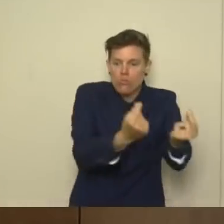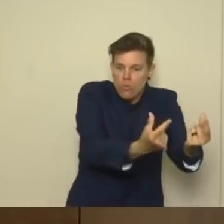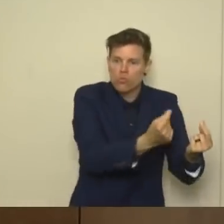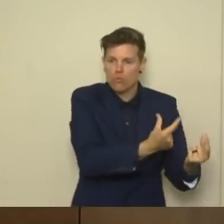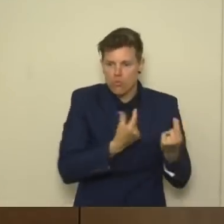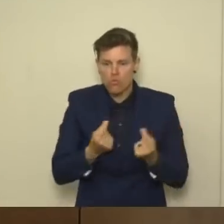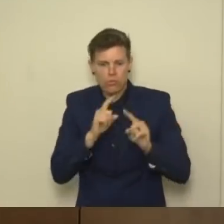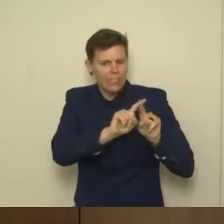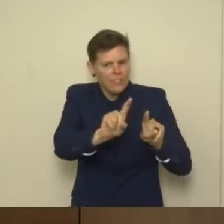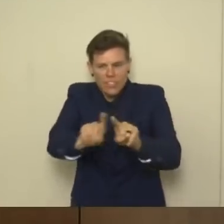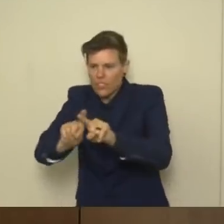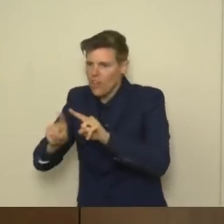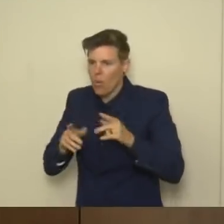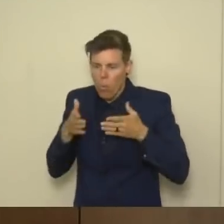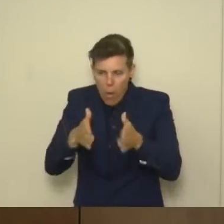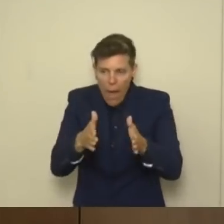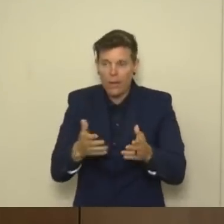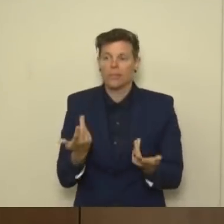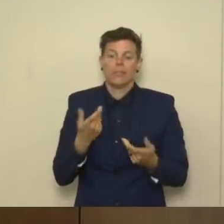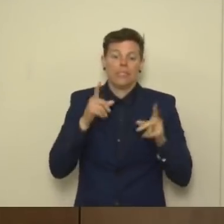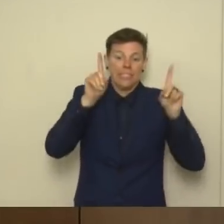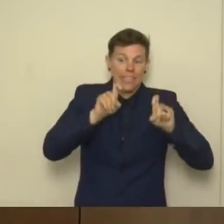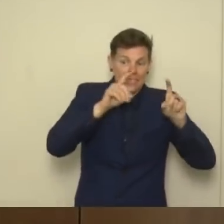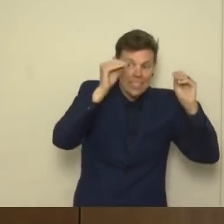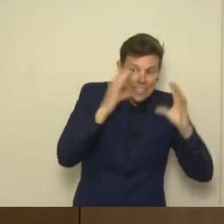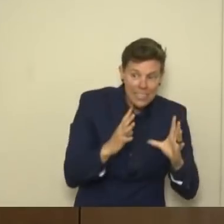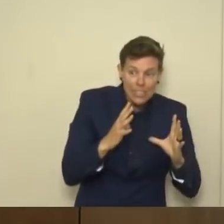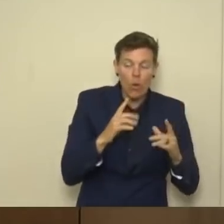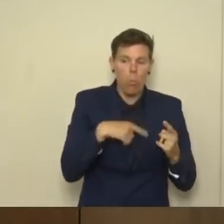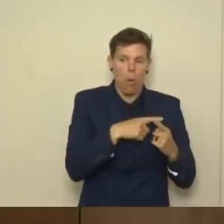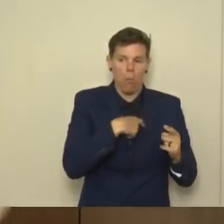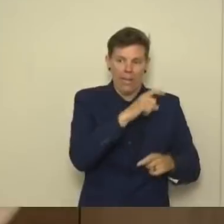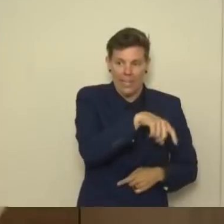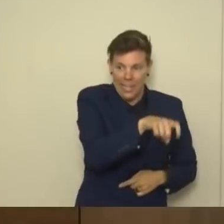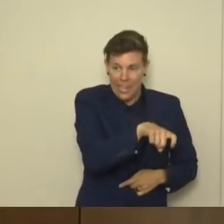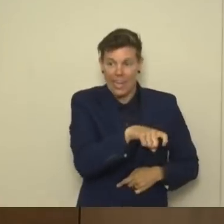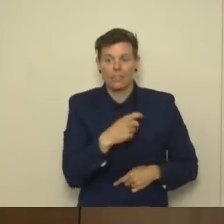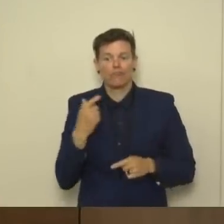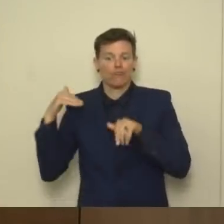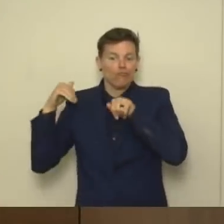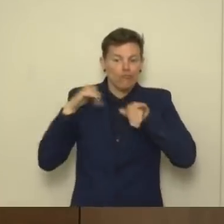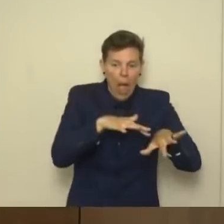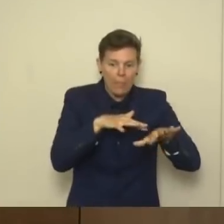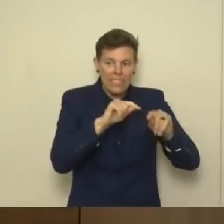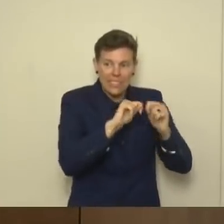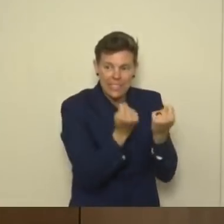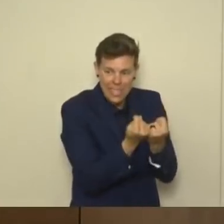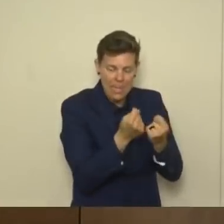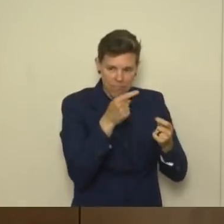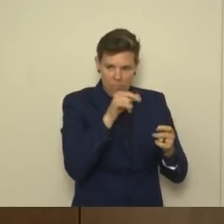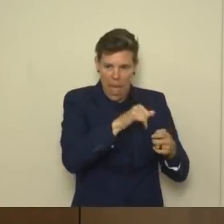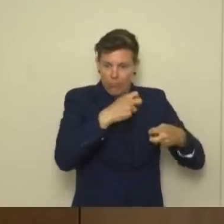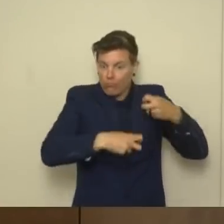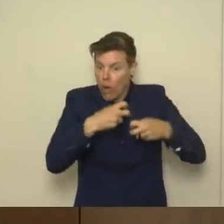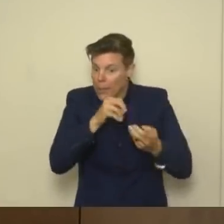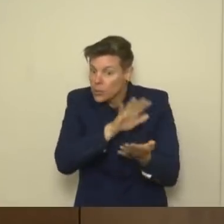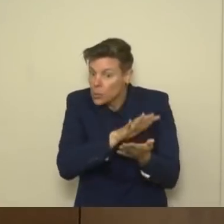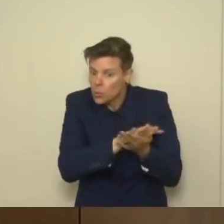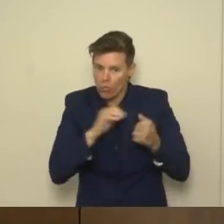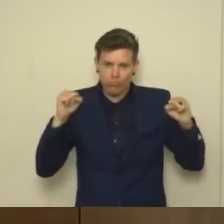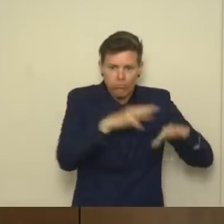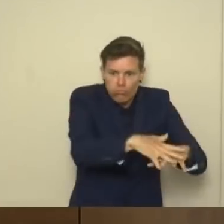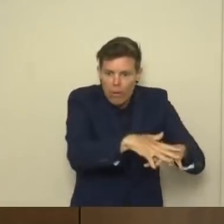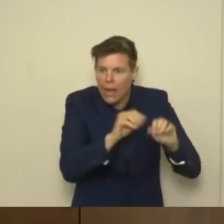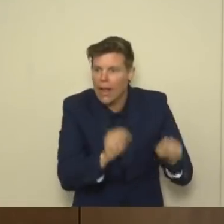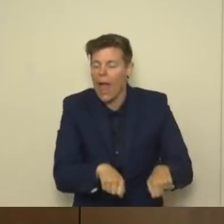our educators where we need to, rapidly respond to a school, test our students, support families, test